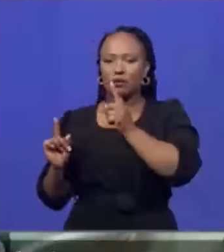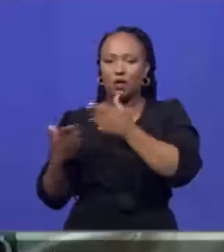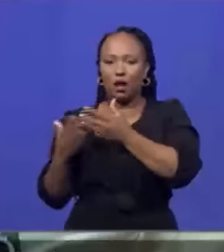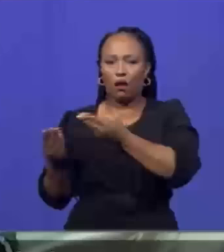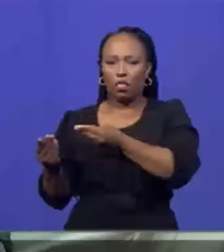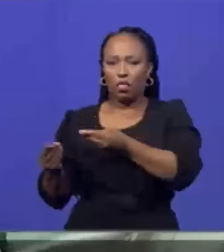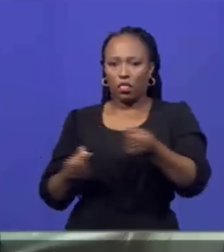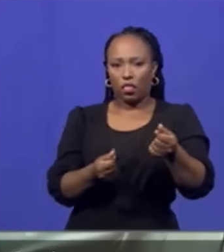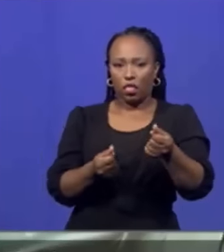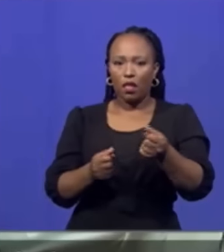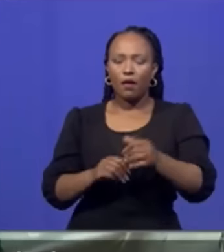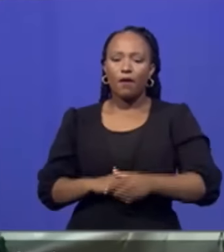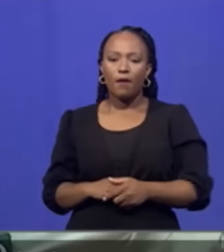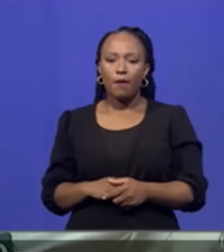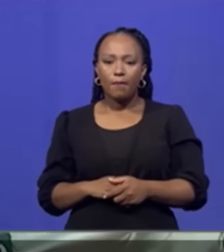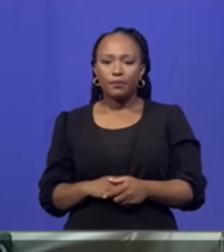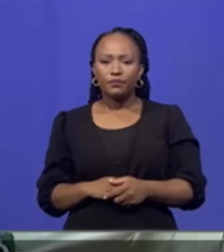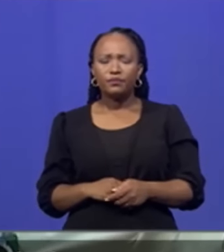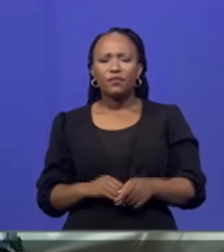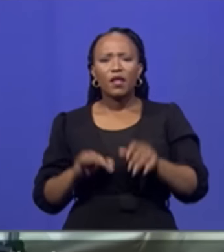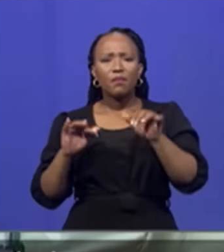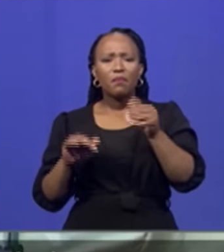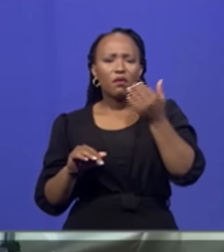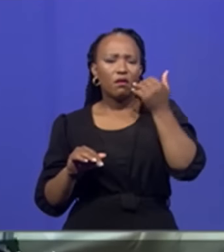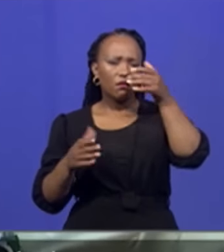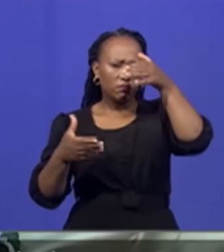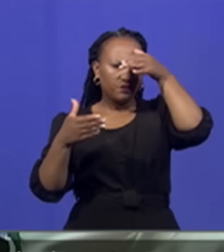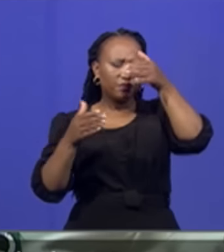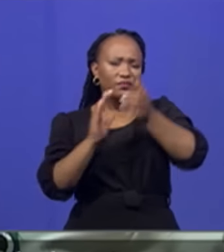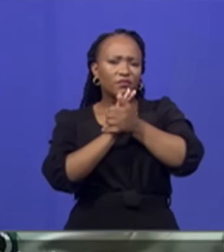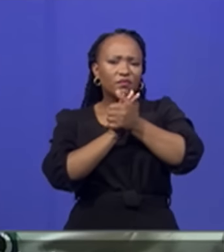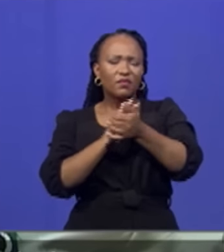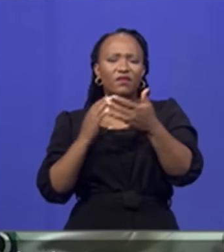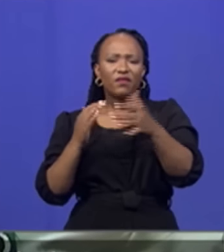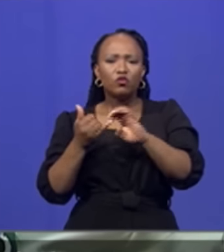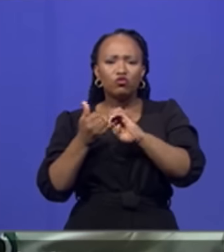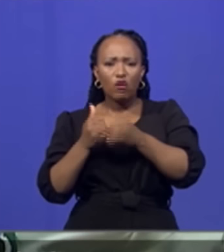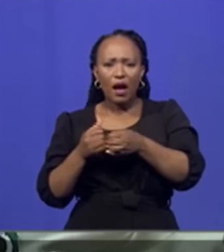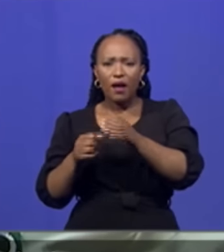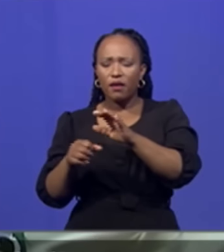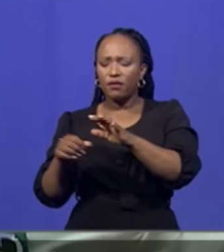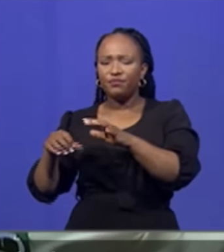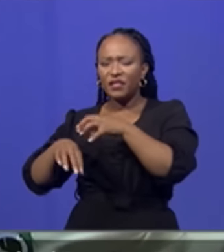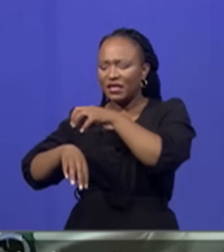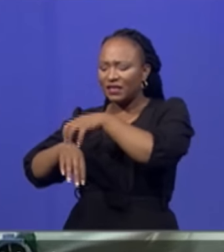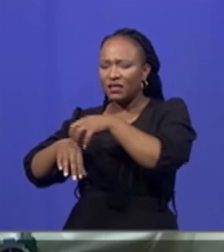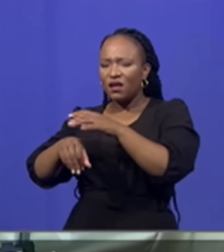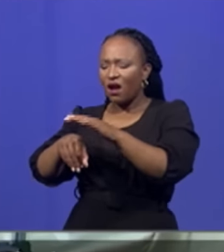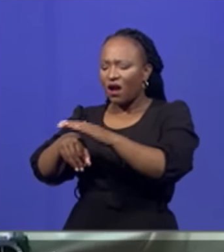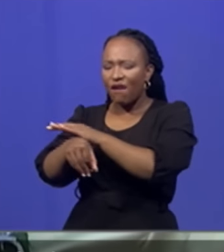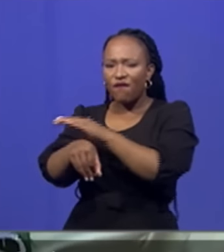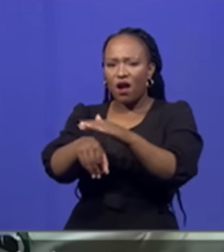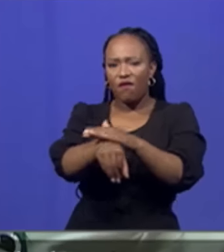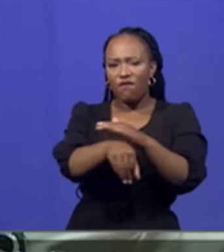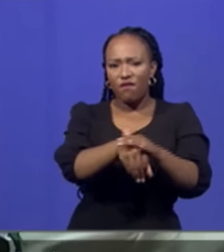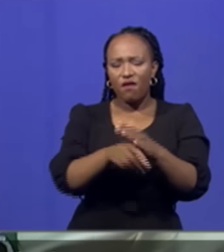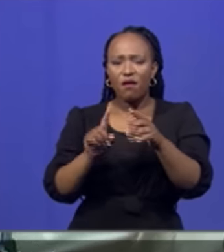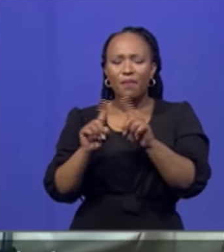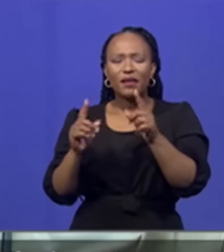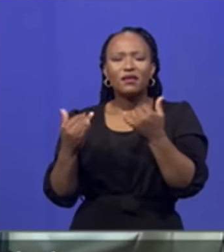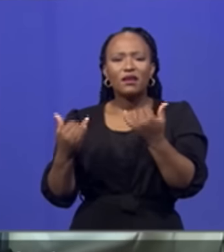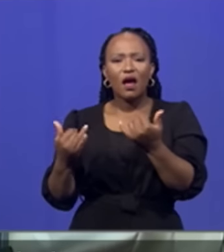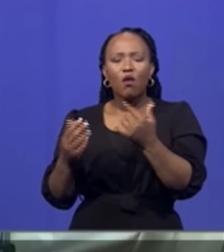tla ba mahlale ba leka go bokhupetša jalo le gone re a tlabega ba buile ba epile gape borela bo